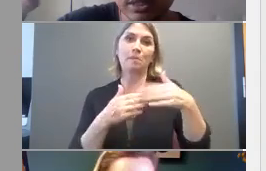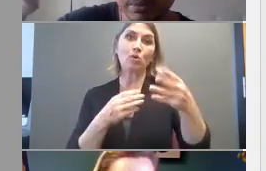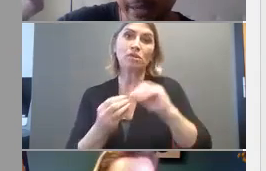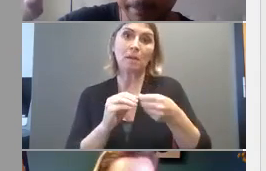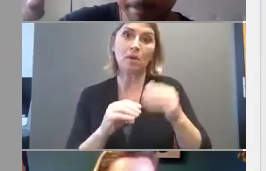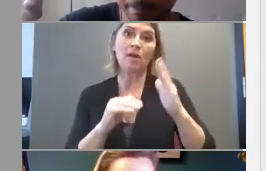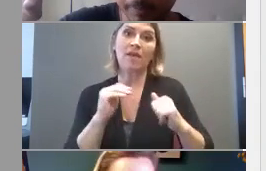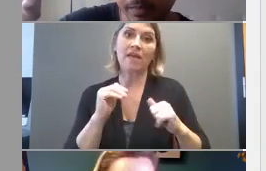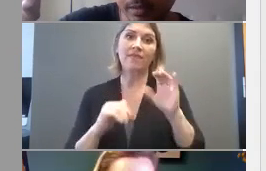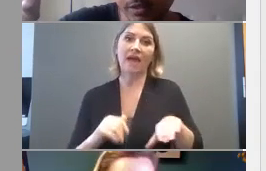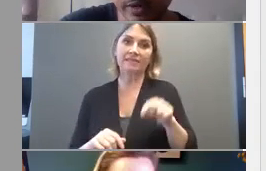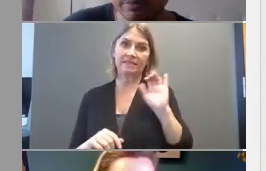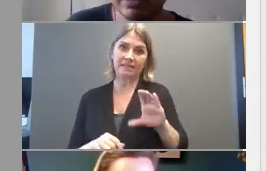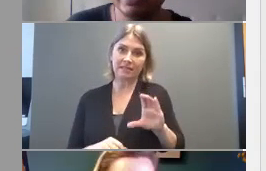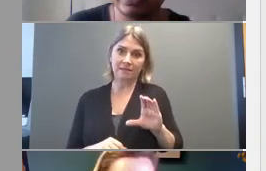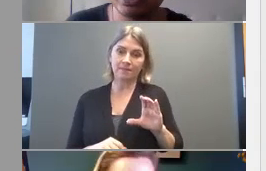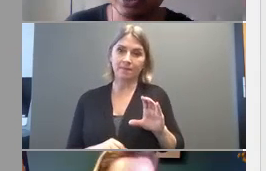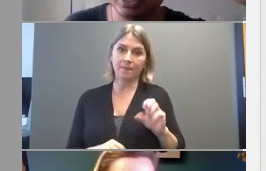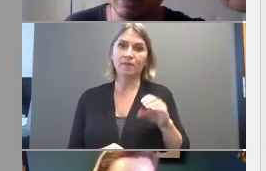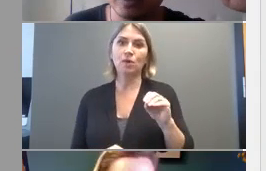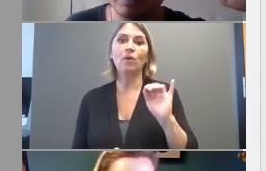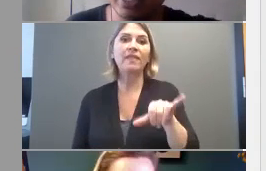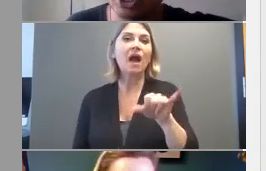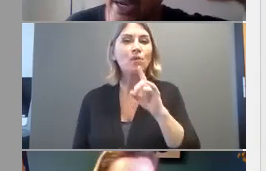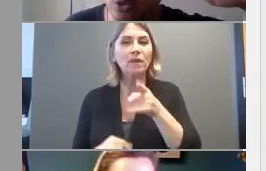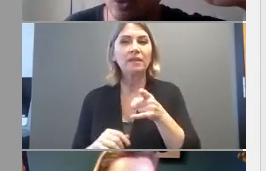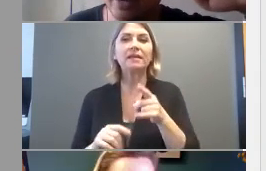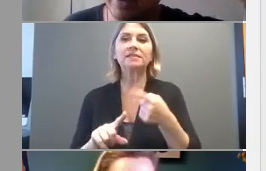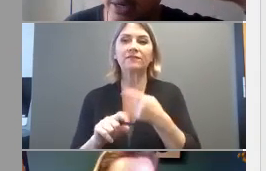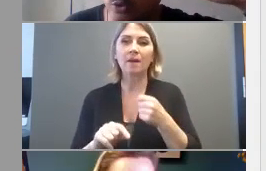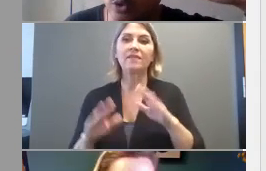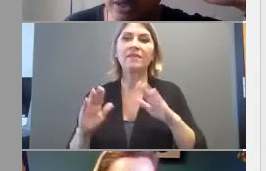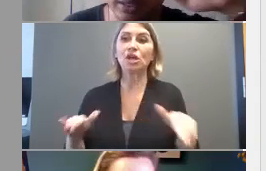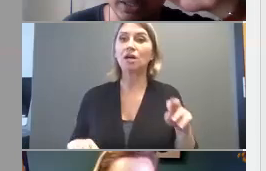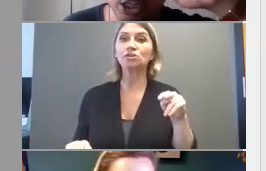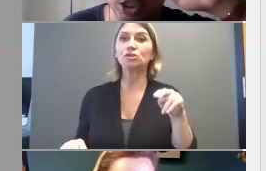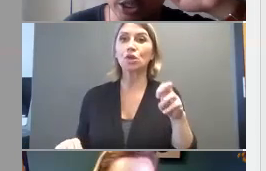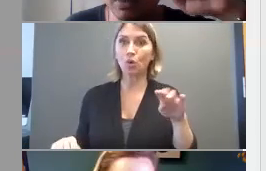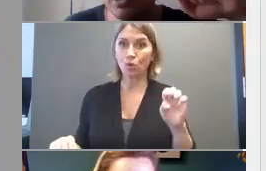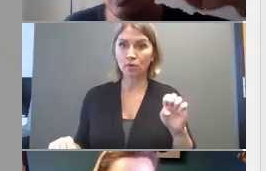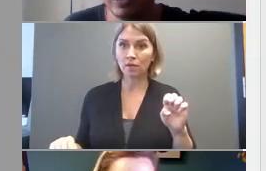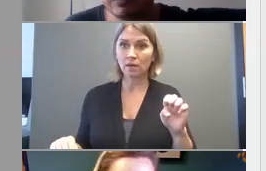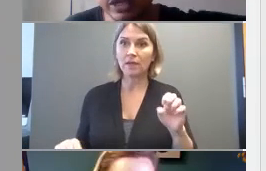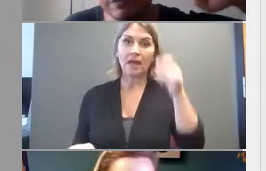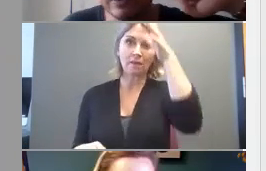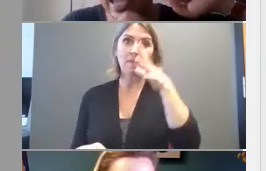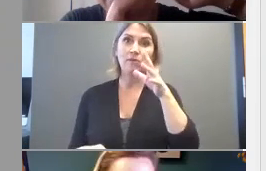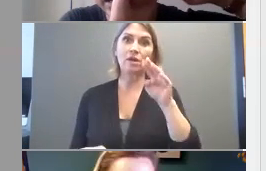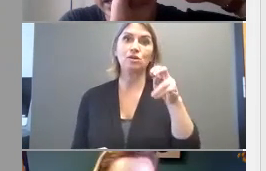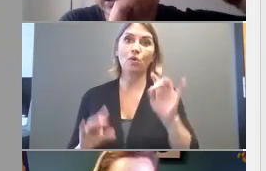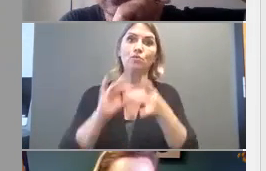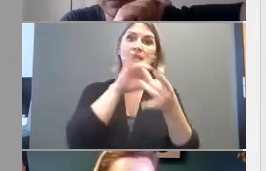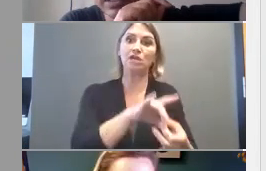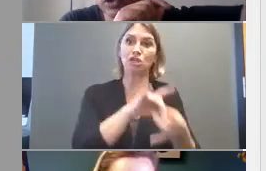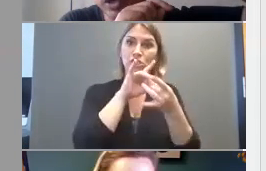particular node C prime. Right, that essentially comes from that child node and parent node relationship, where if we